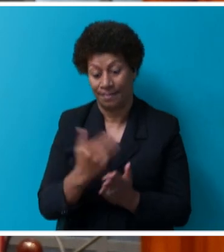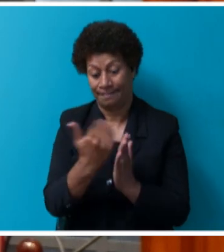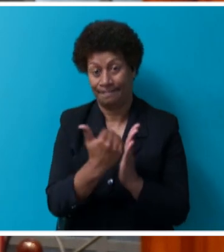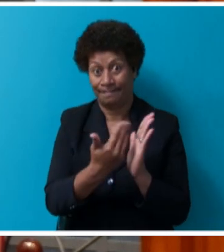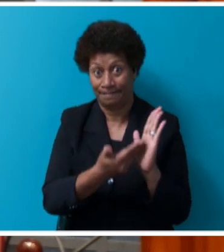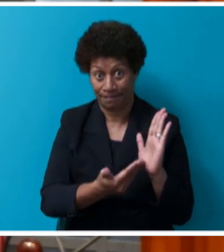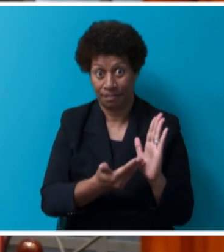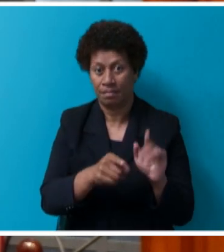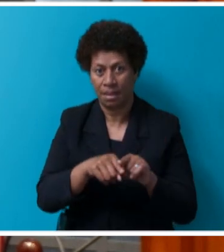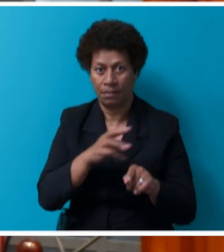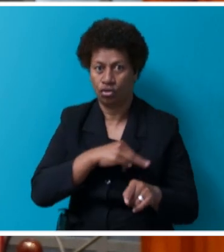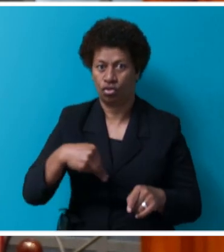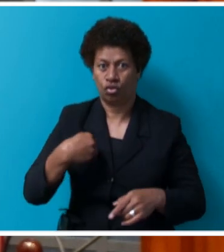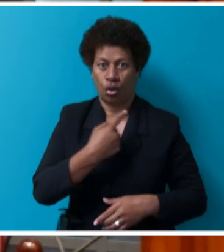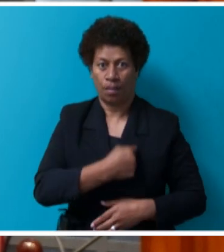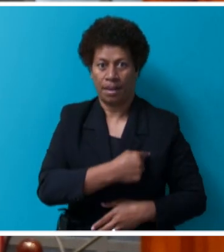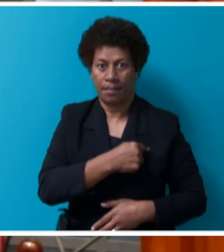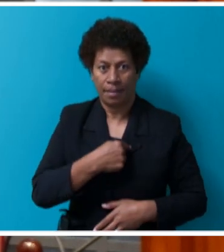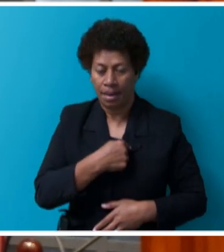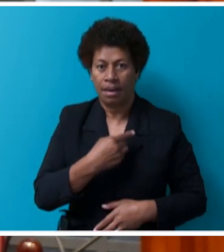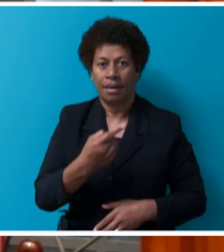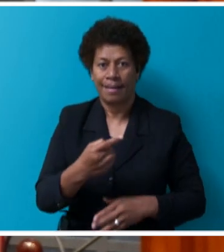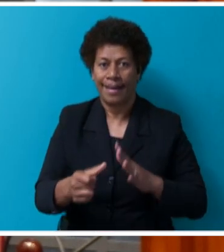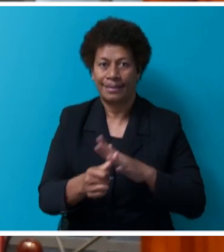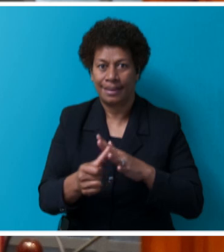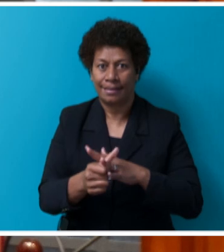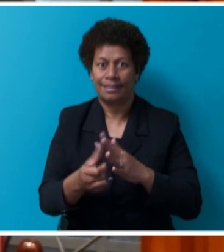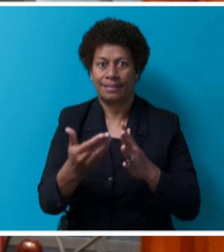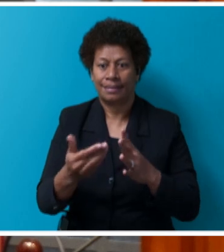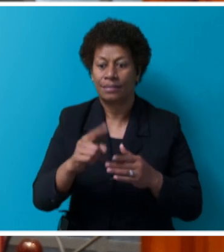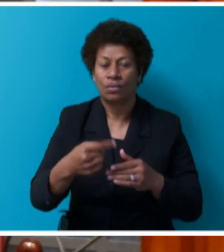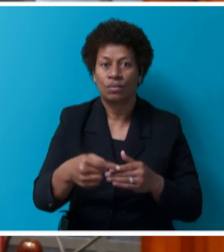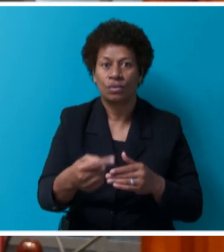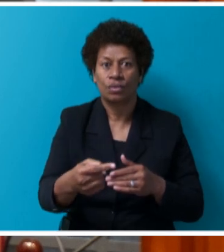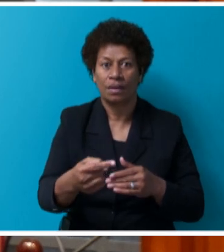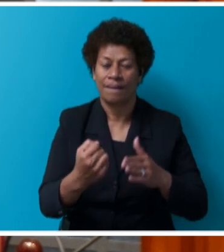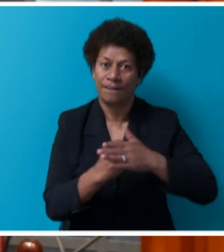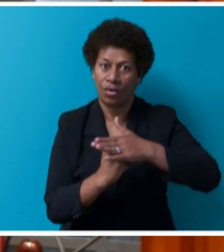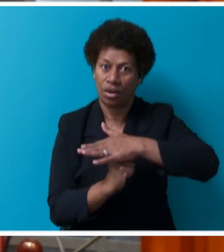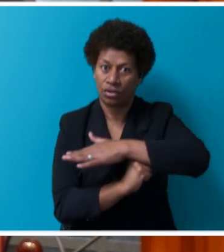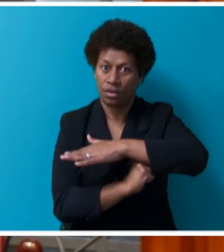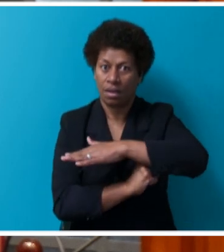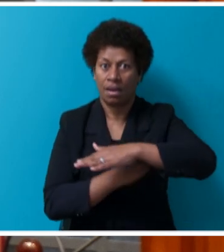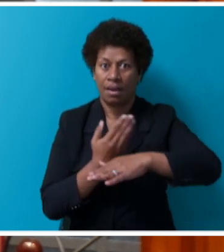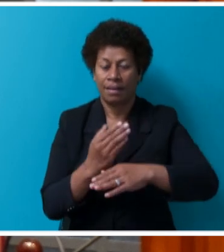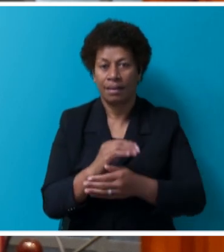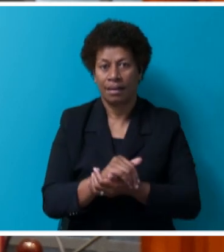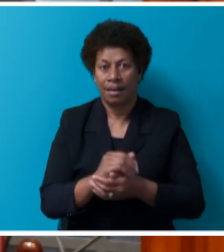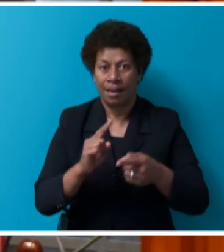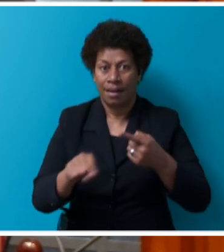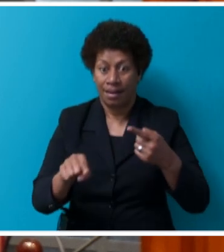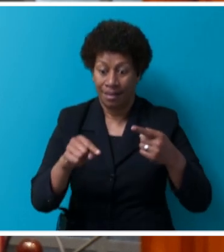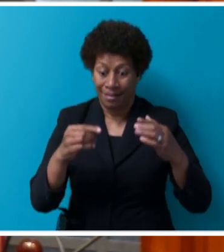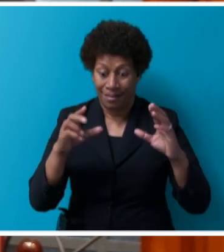to improving access, equity, and continuity in foundational learning as stipulated in Thematic Area 3 of